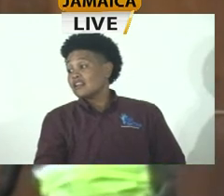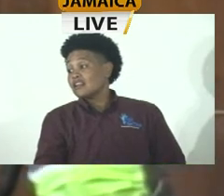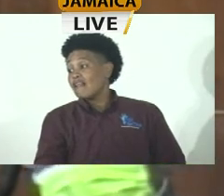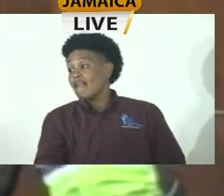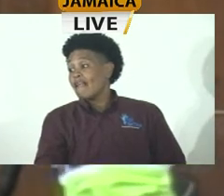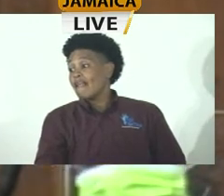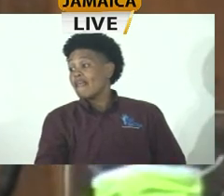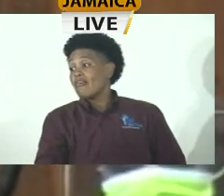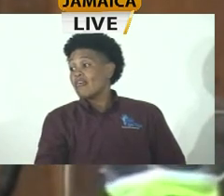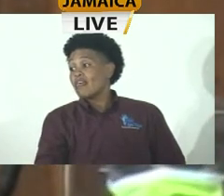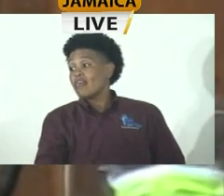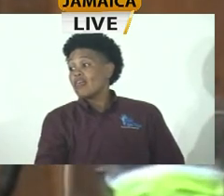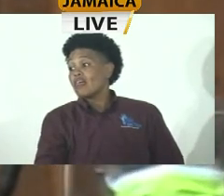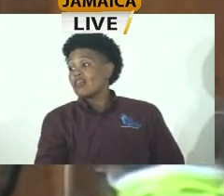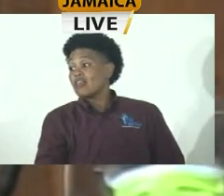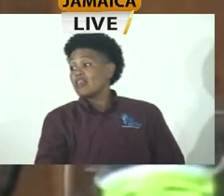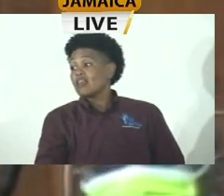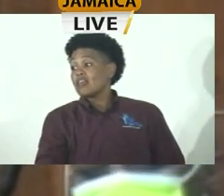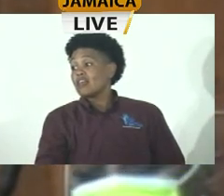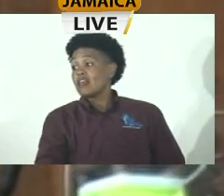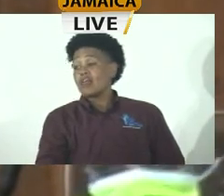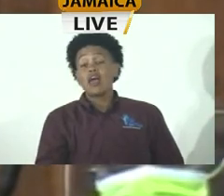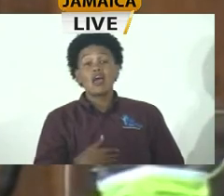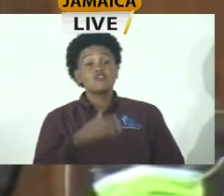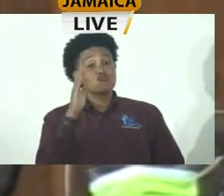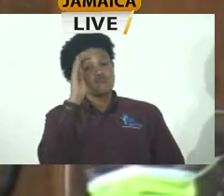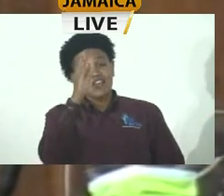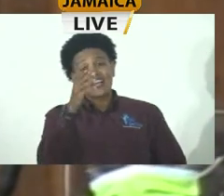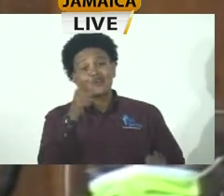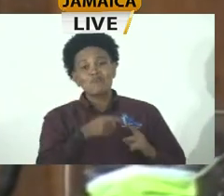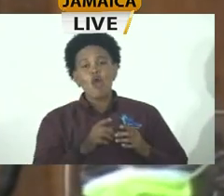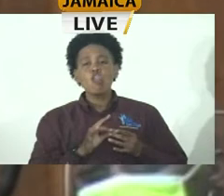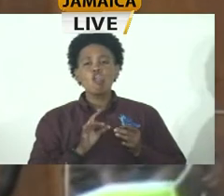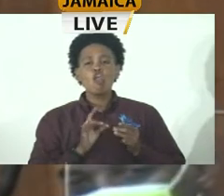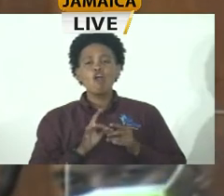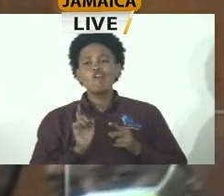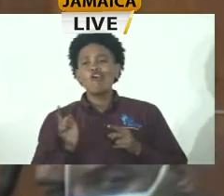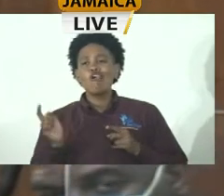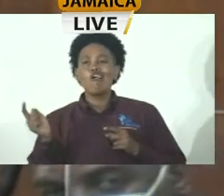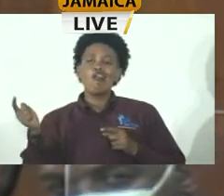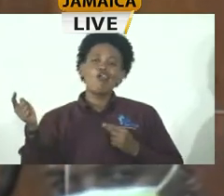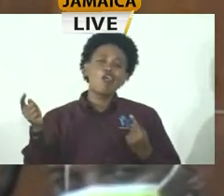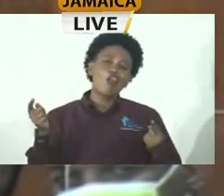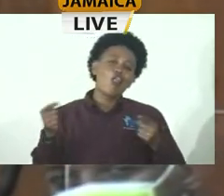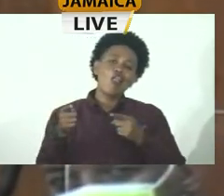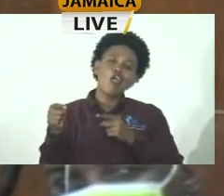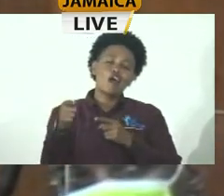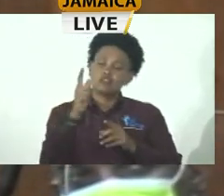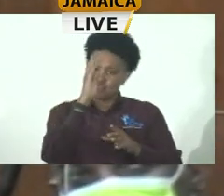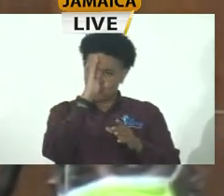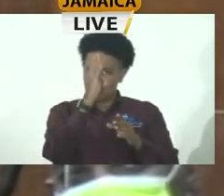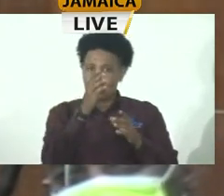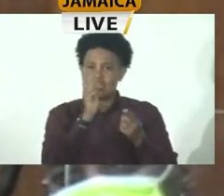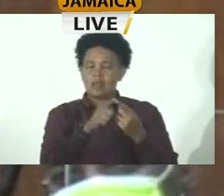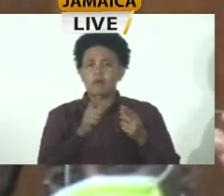because i get straight to the point and when you get straight to the point you get the judge's right away and the judges just asked